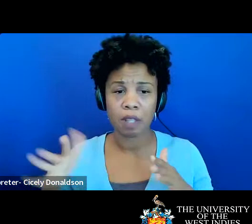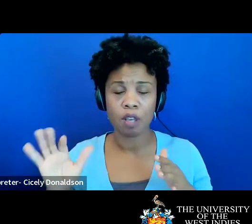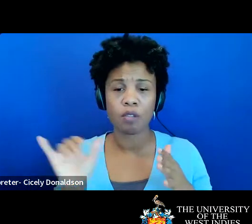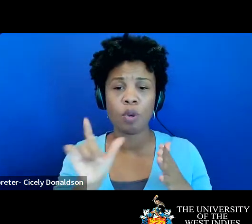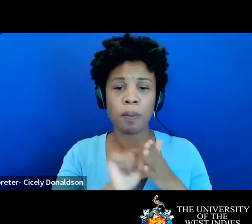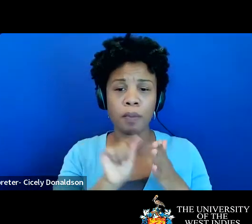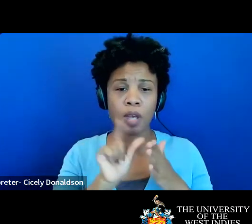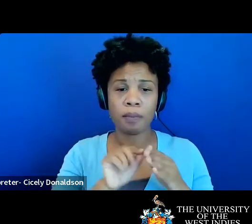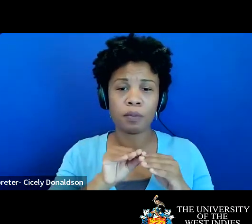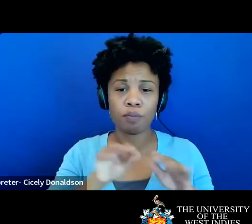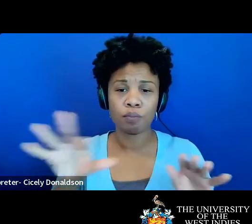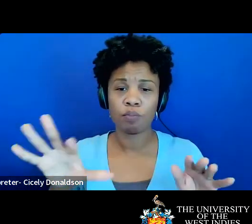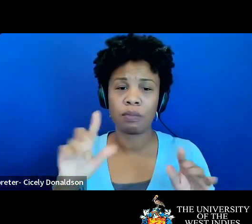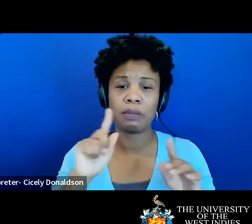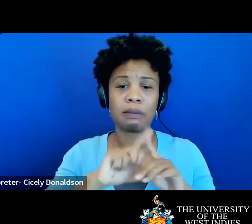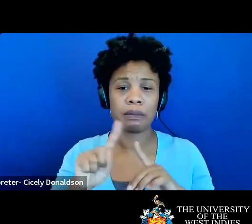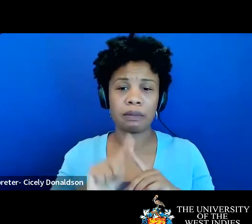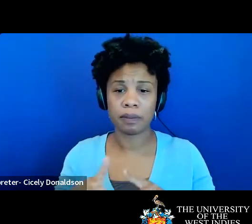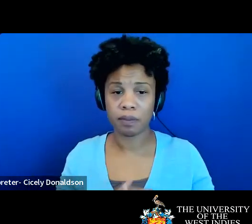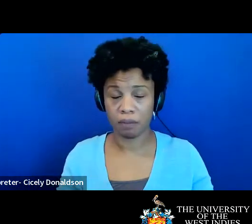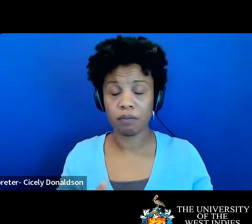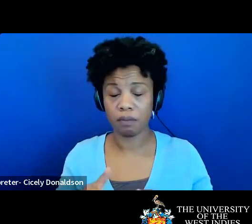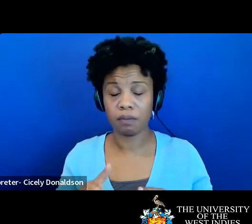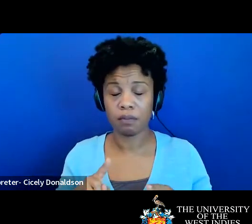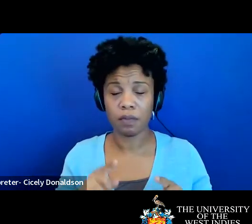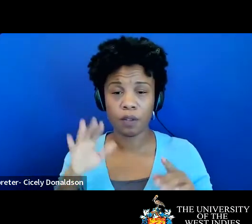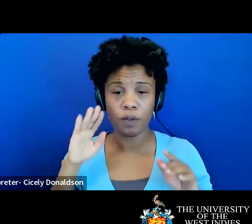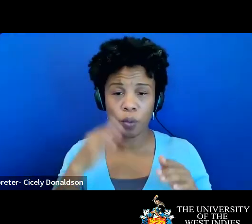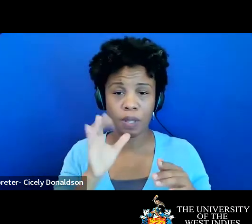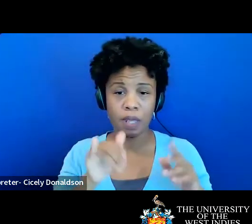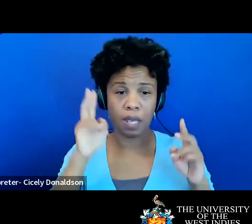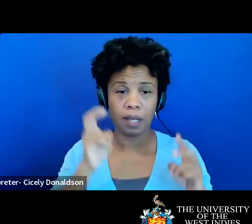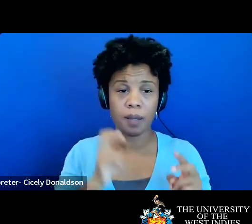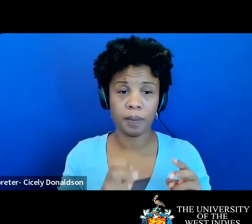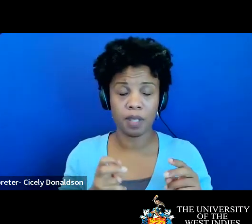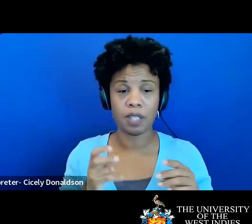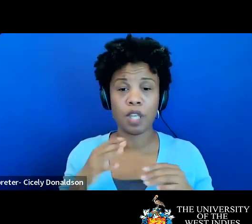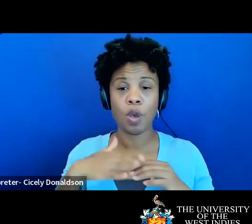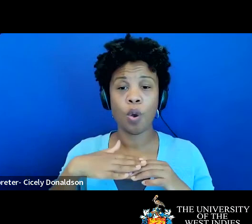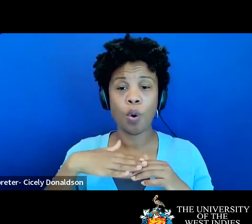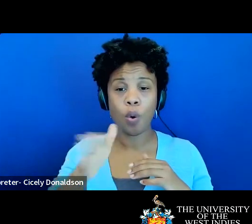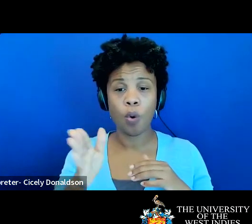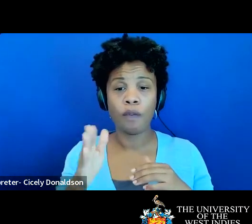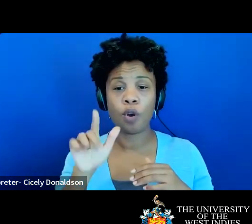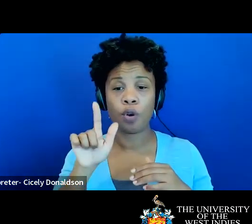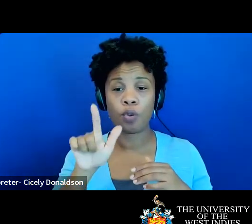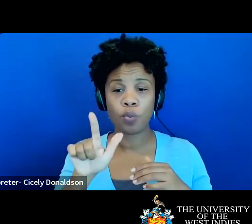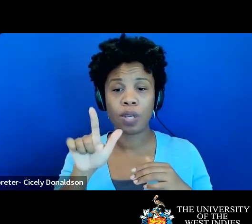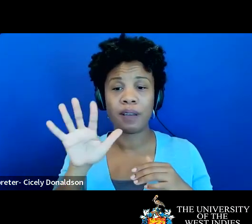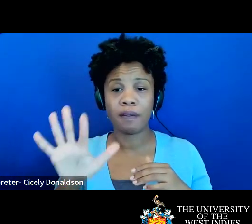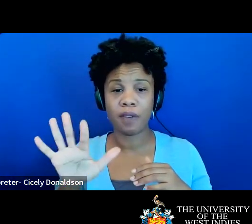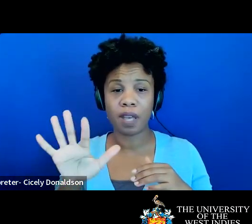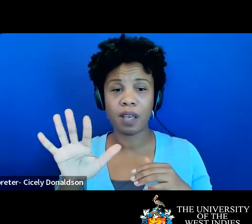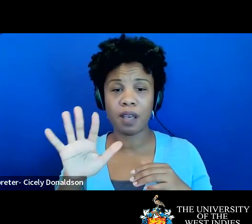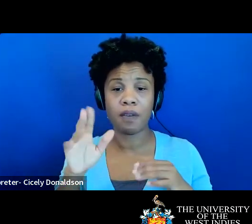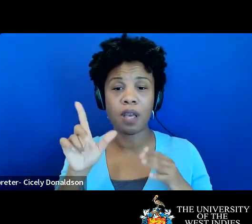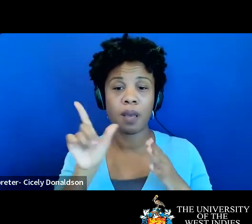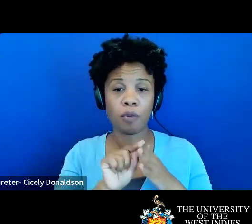extensively on these areas, evidenced by over 25 international